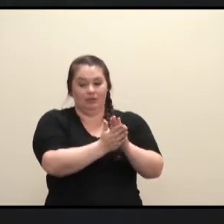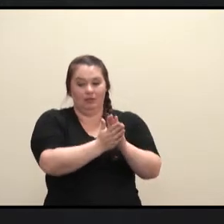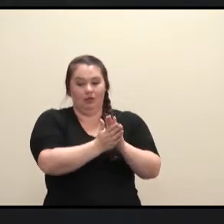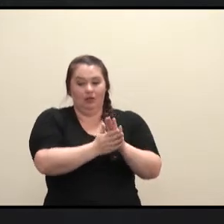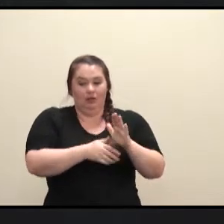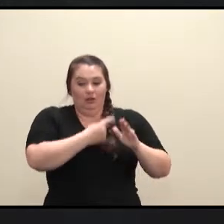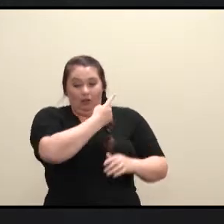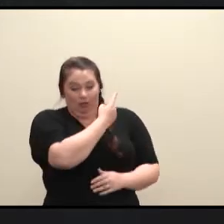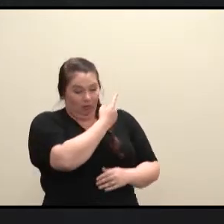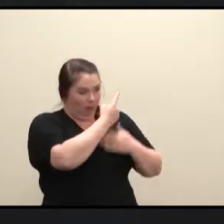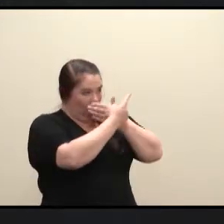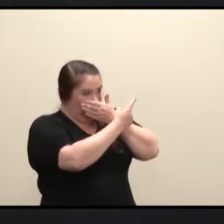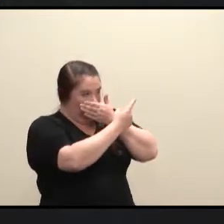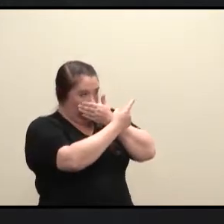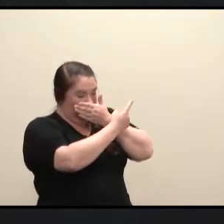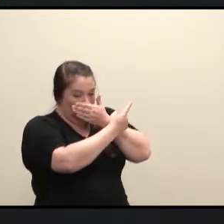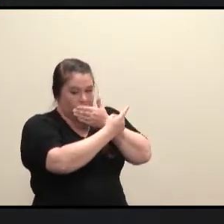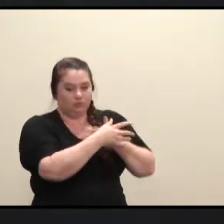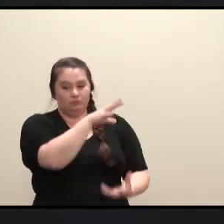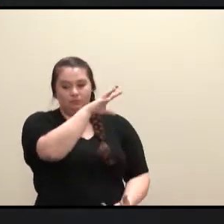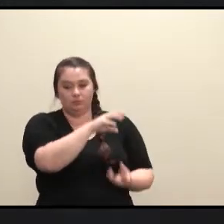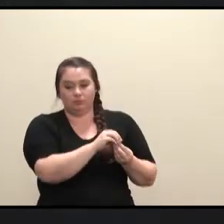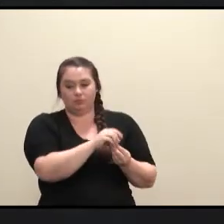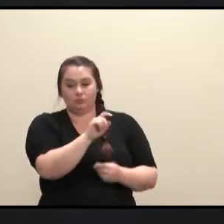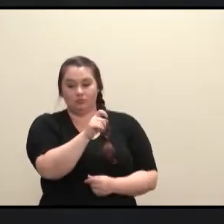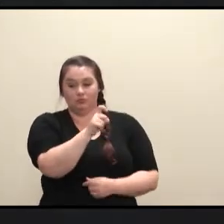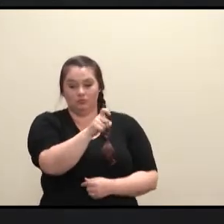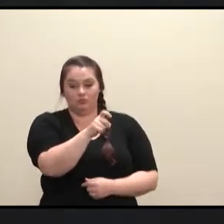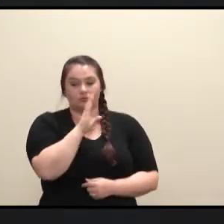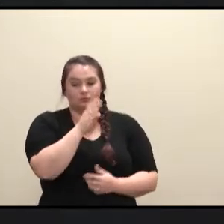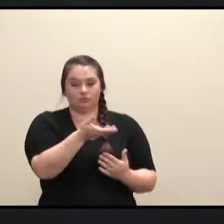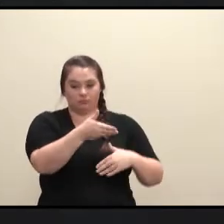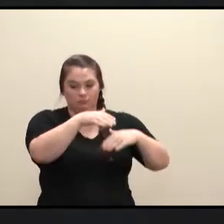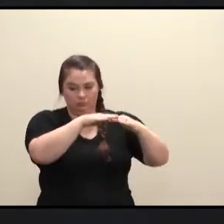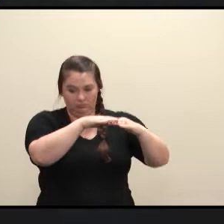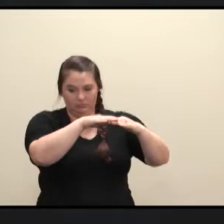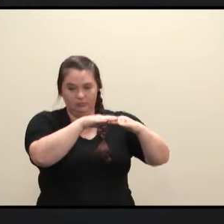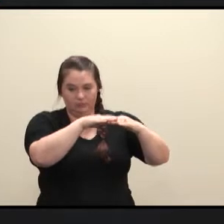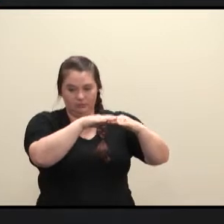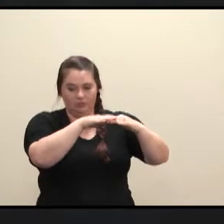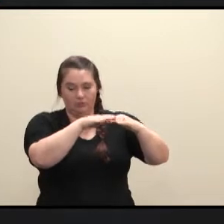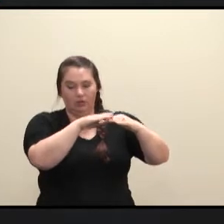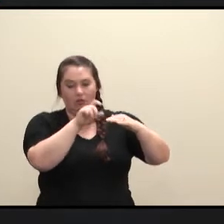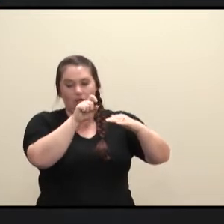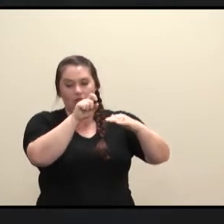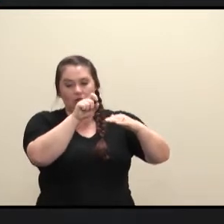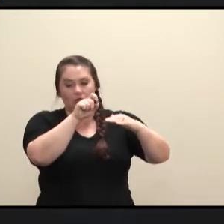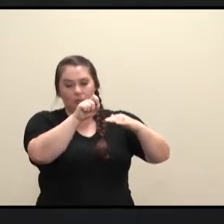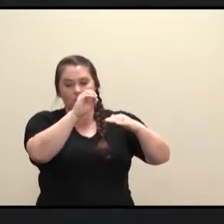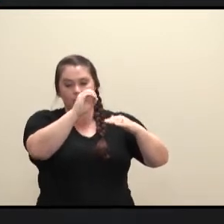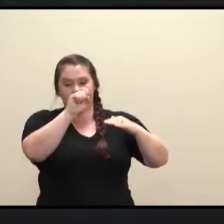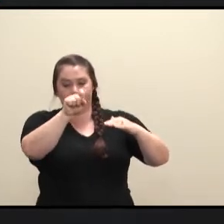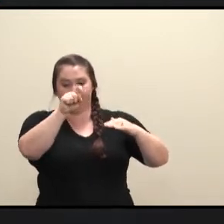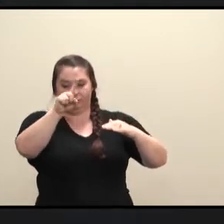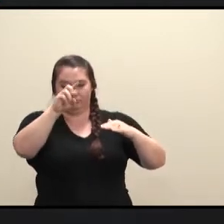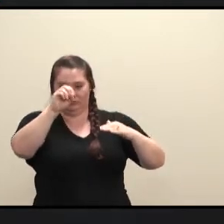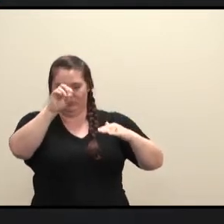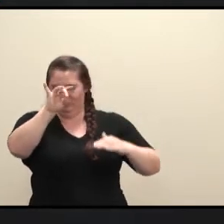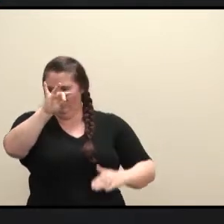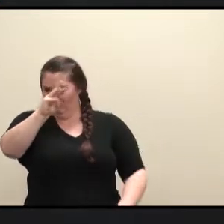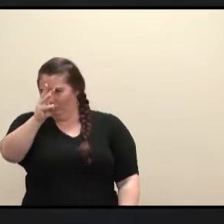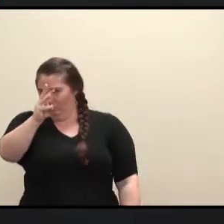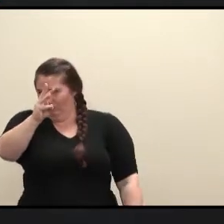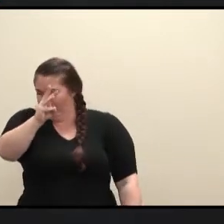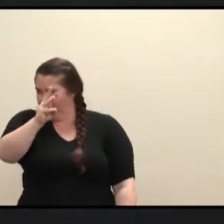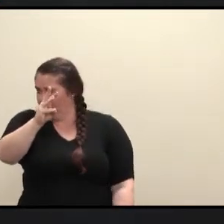23.110. And for a total tax rate current year of 124, next year of 117.4. So we're